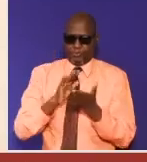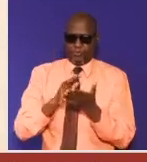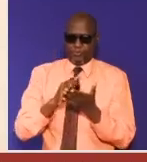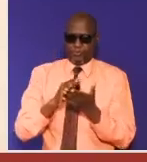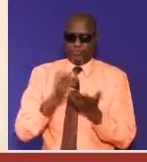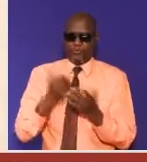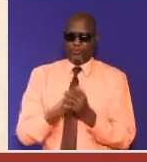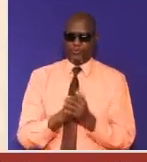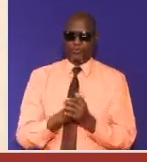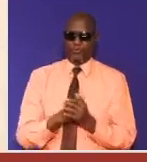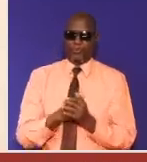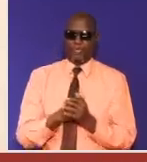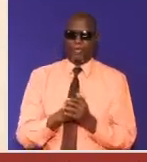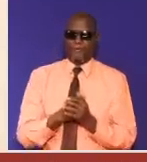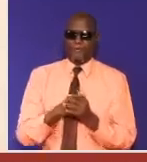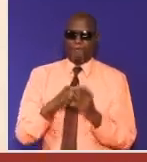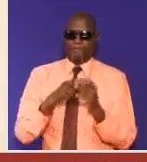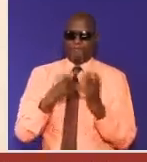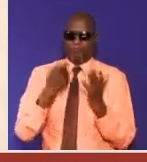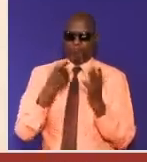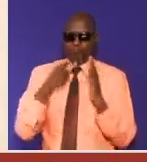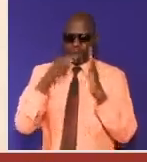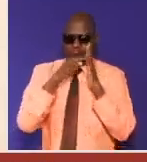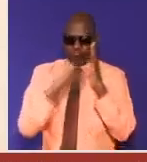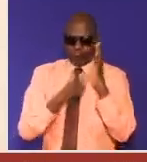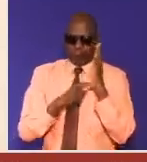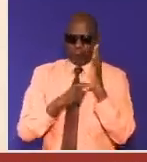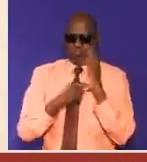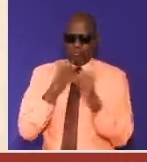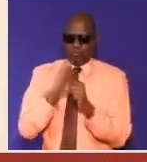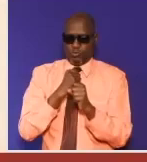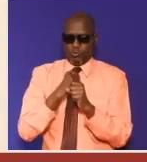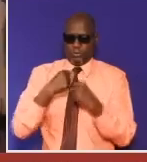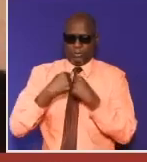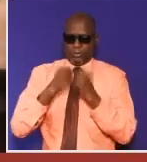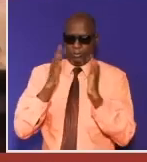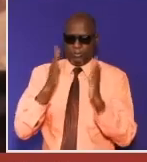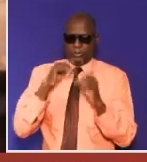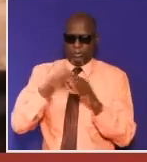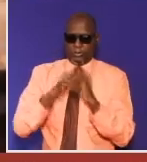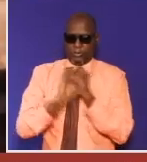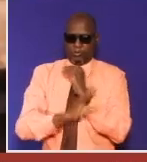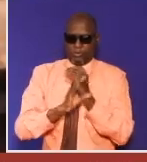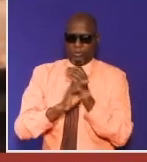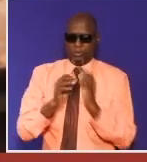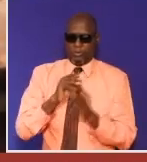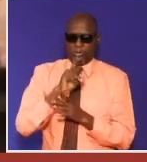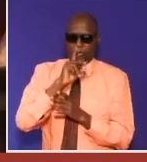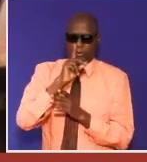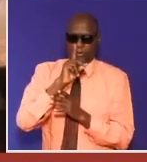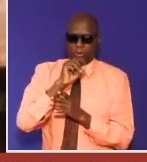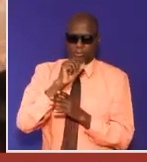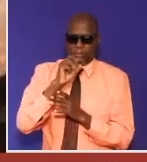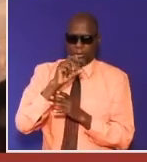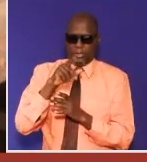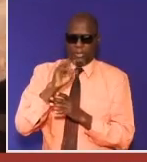naye. While highlighting unemployment as a major challenge in the country, Kimilili MP Didmus Barasa advised the government to invest in the